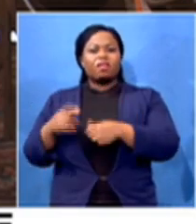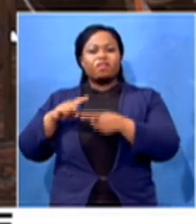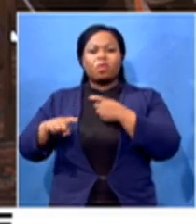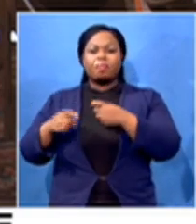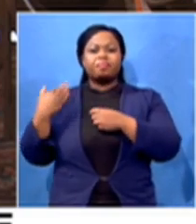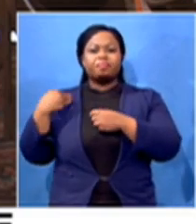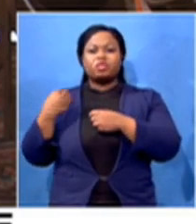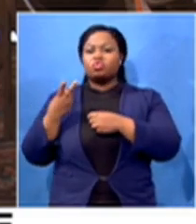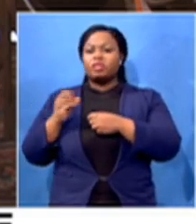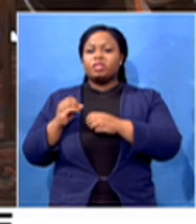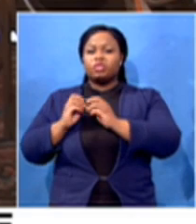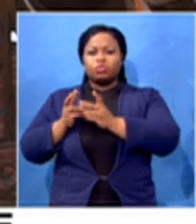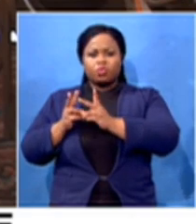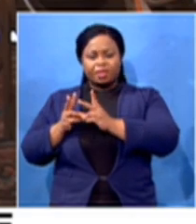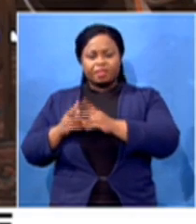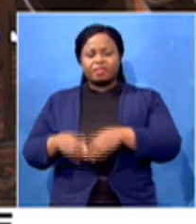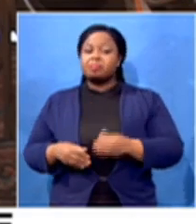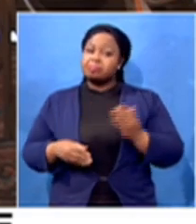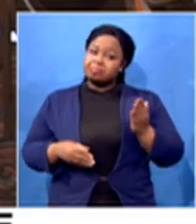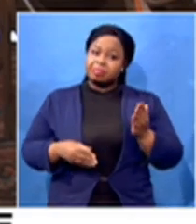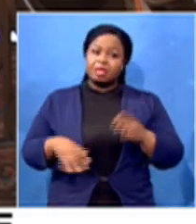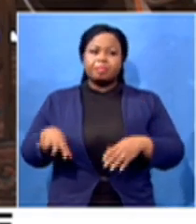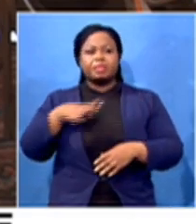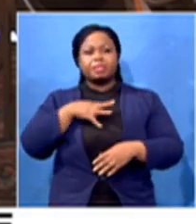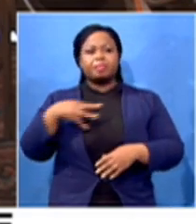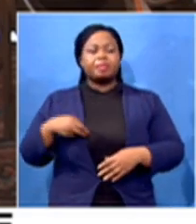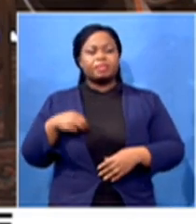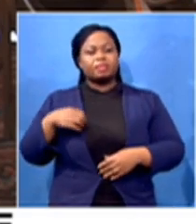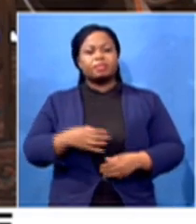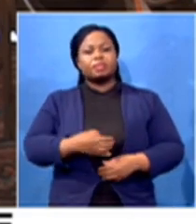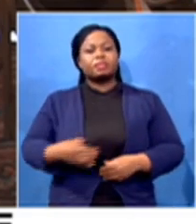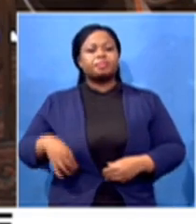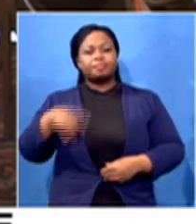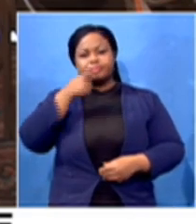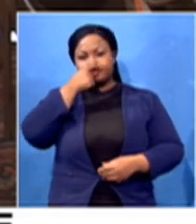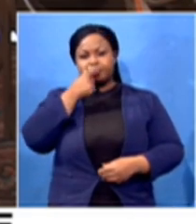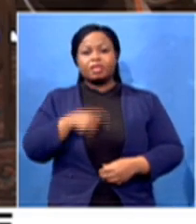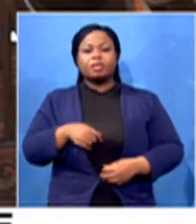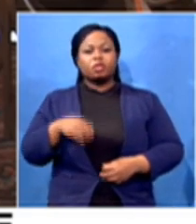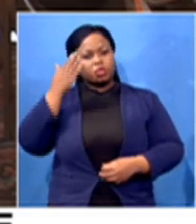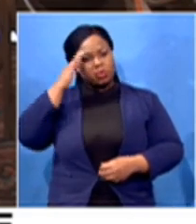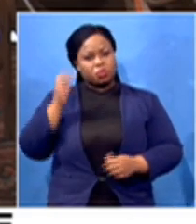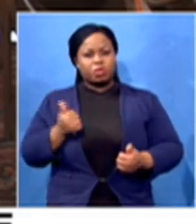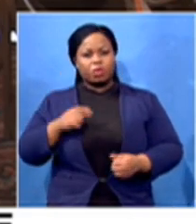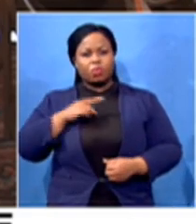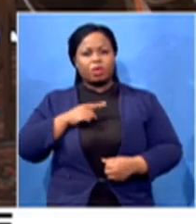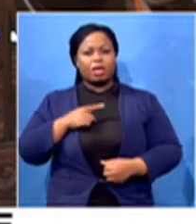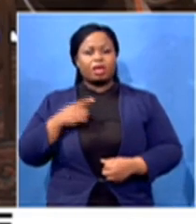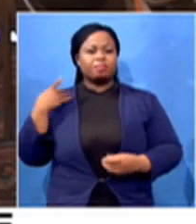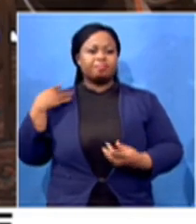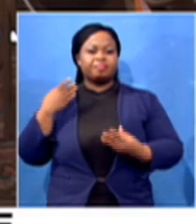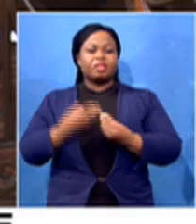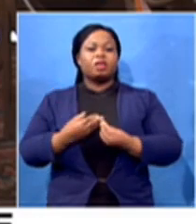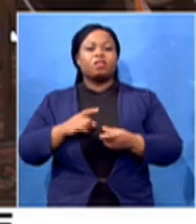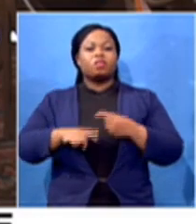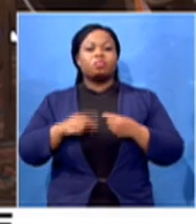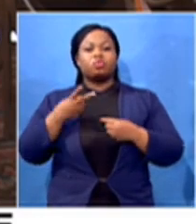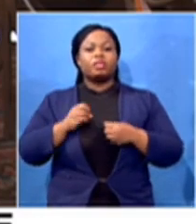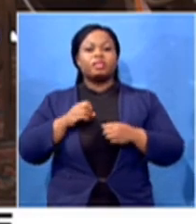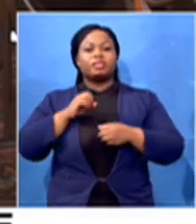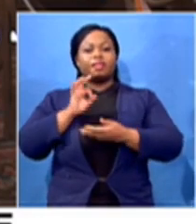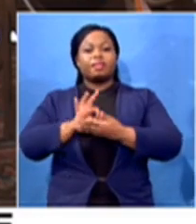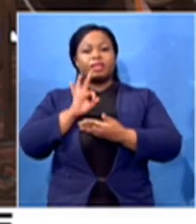2012. And Mr. President knows this very much since because he's been with us since 2013, trying to help us.